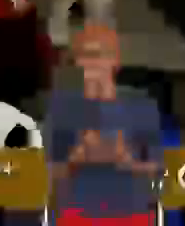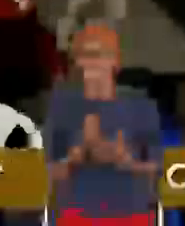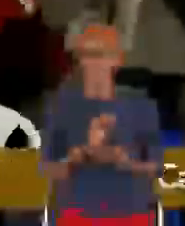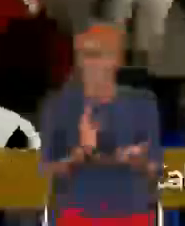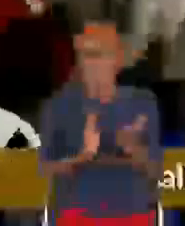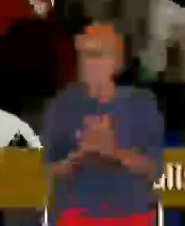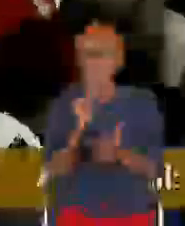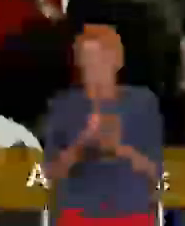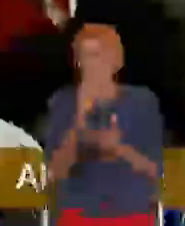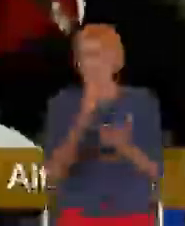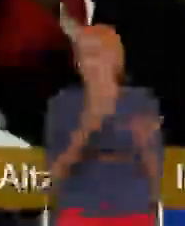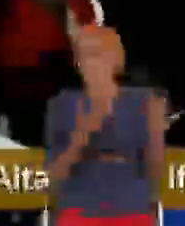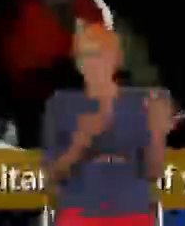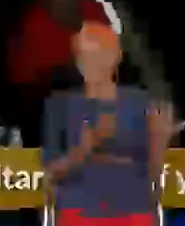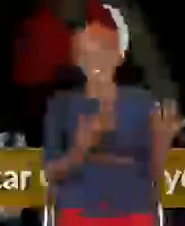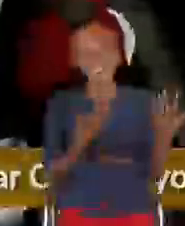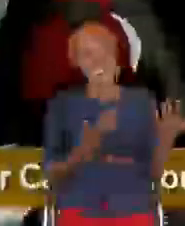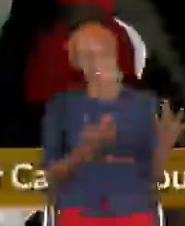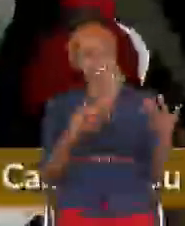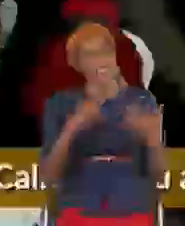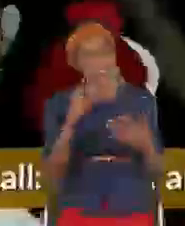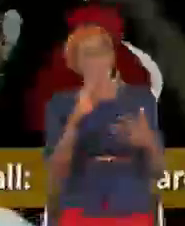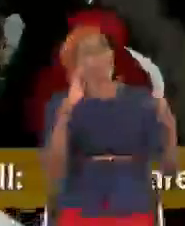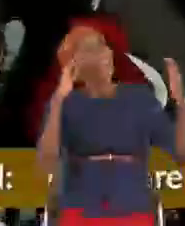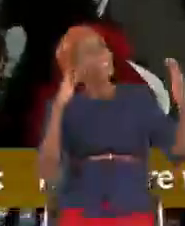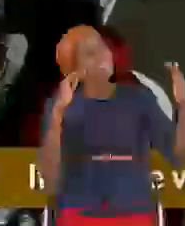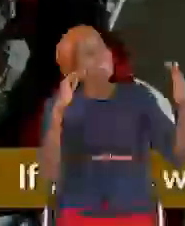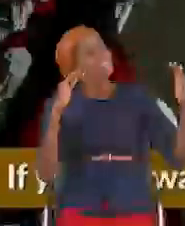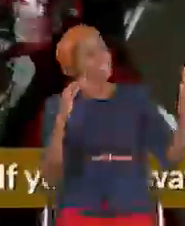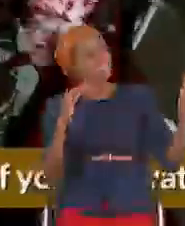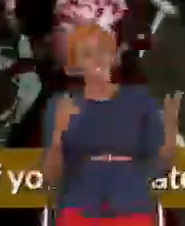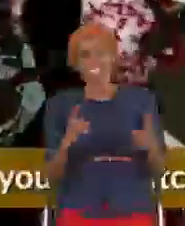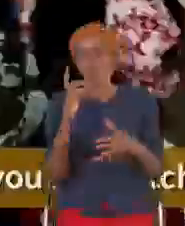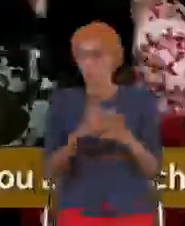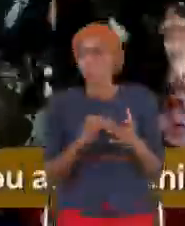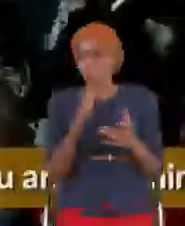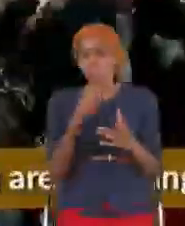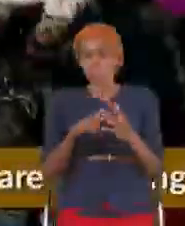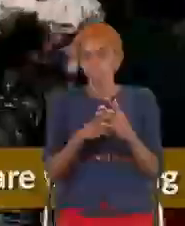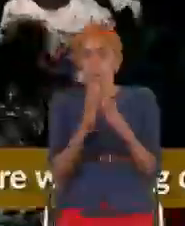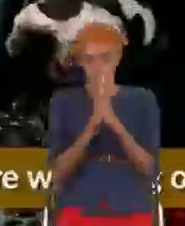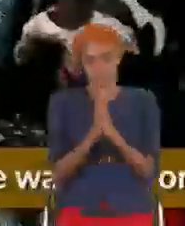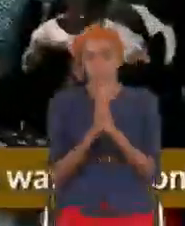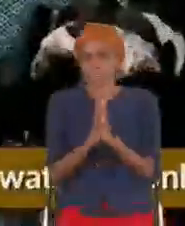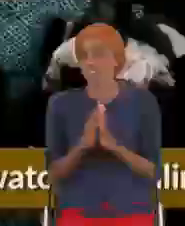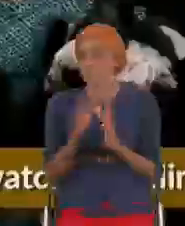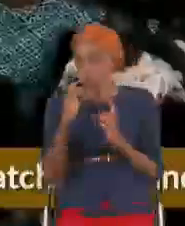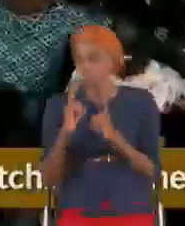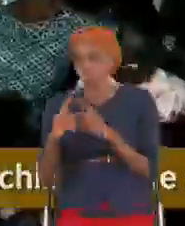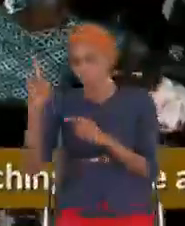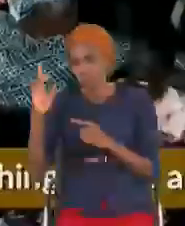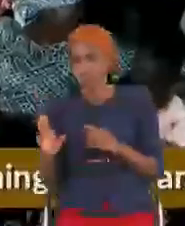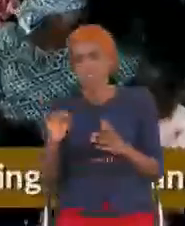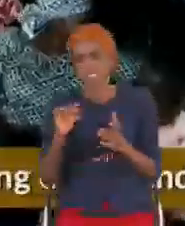are waiting, and I believe you are expecting. Why not be telling God at this time that